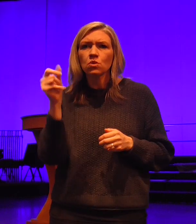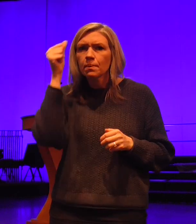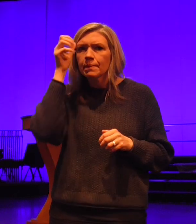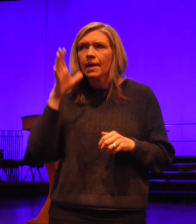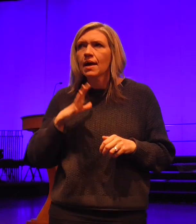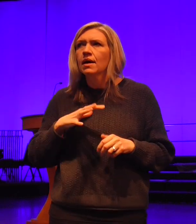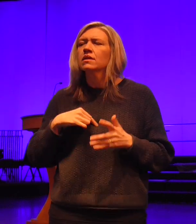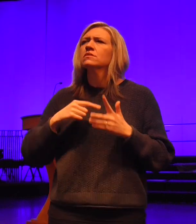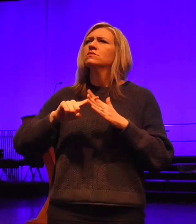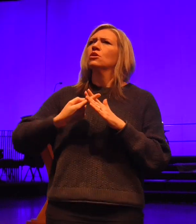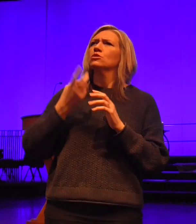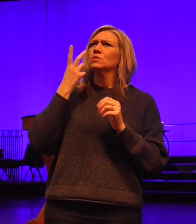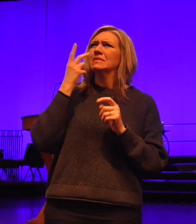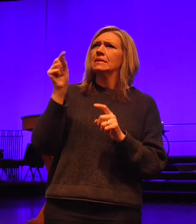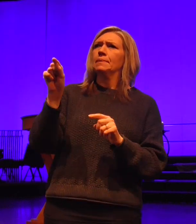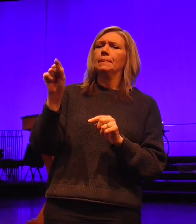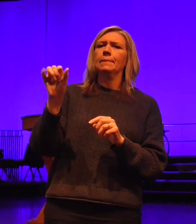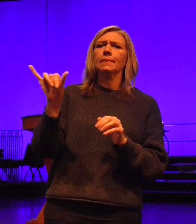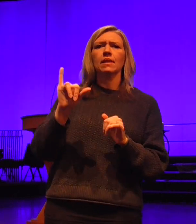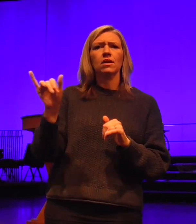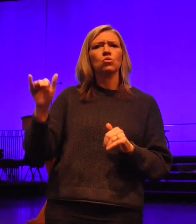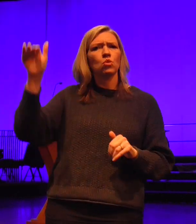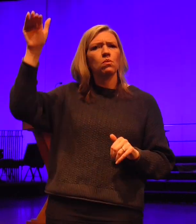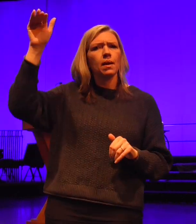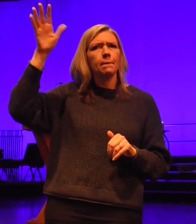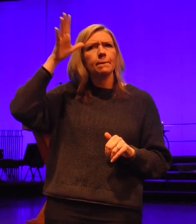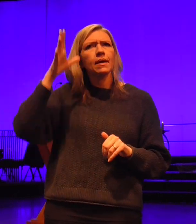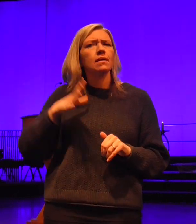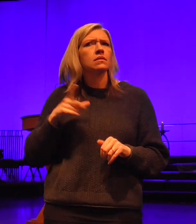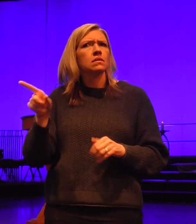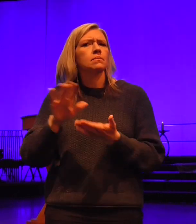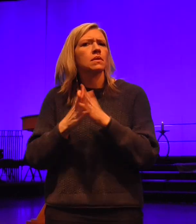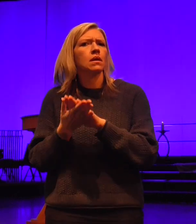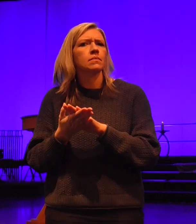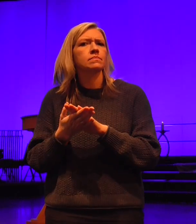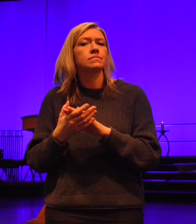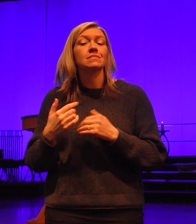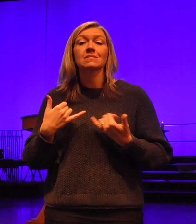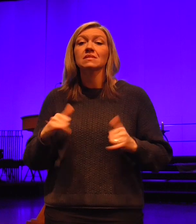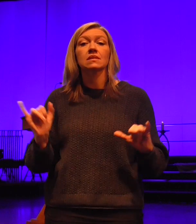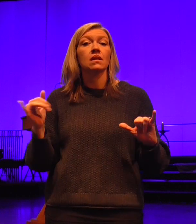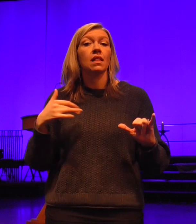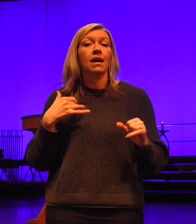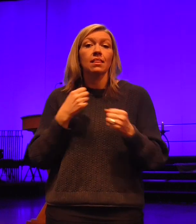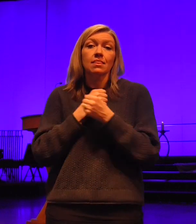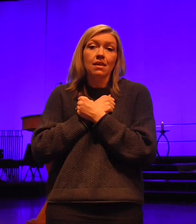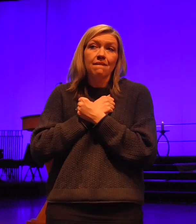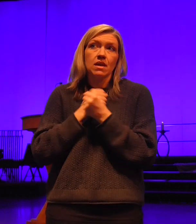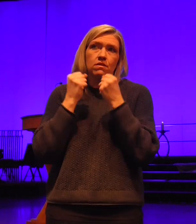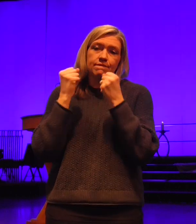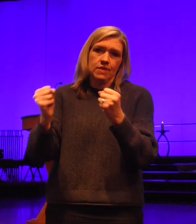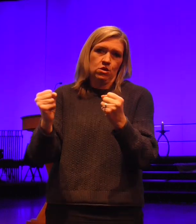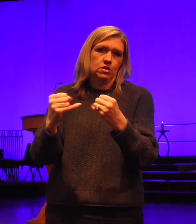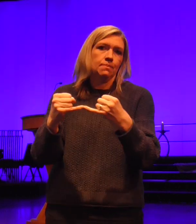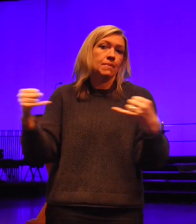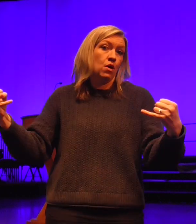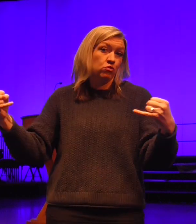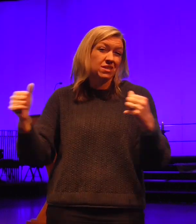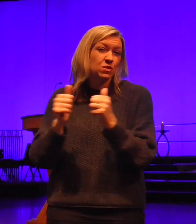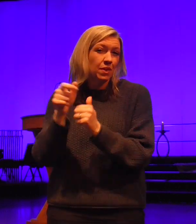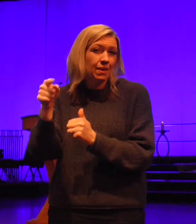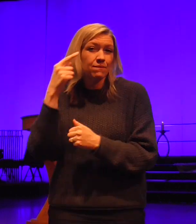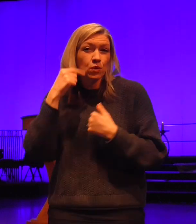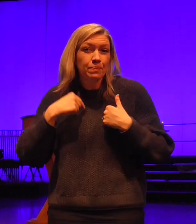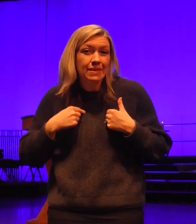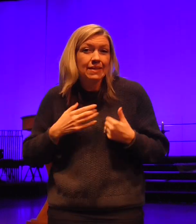rather began to see him as the grown-up man he'd become. I still had loving, fierce boundaries with him for myself and for my own